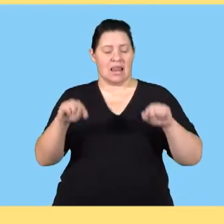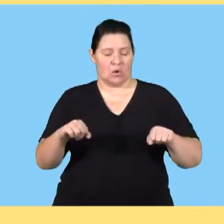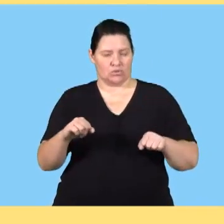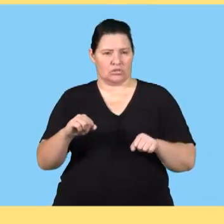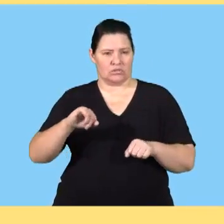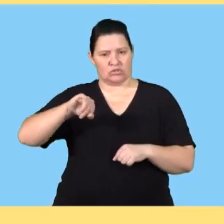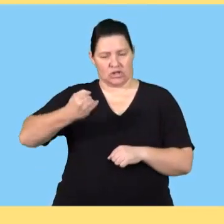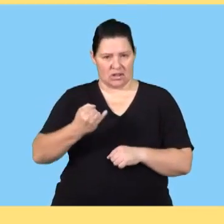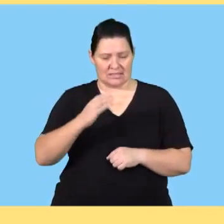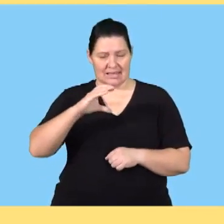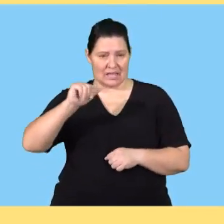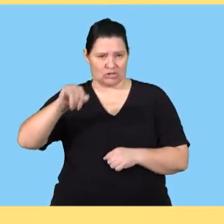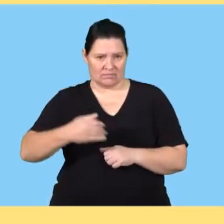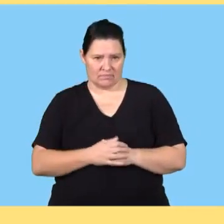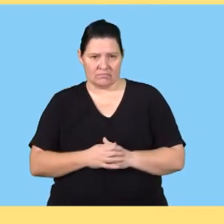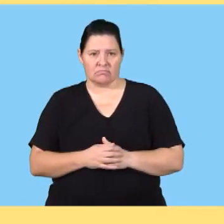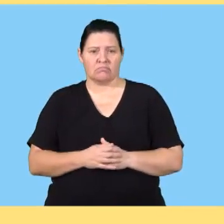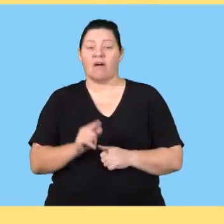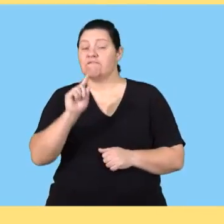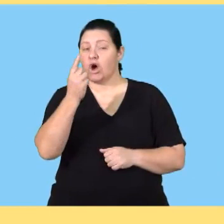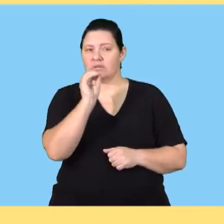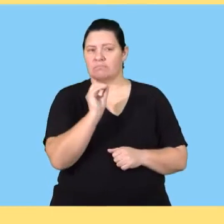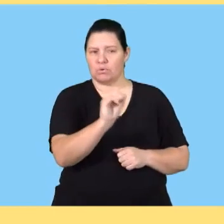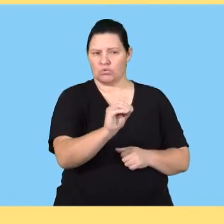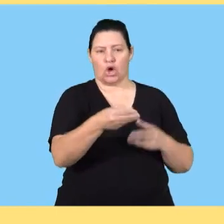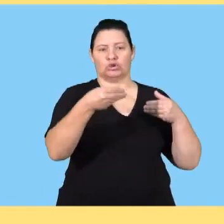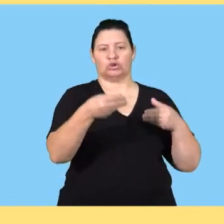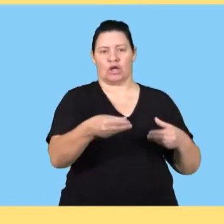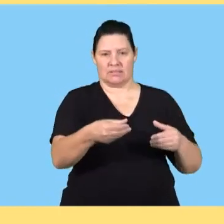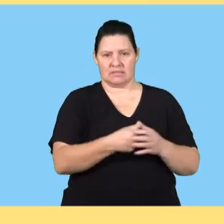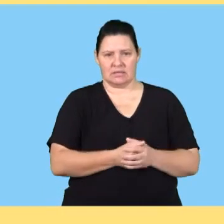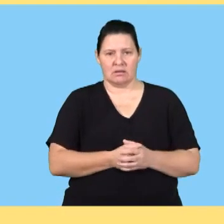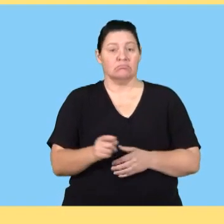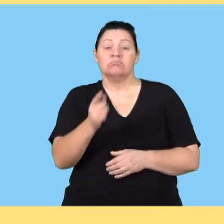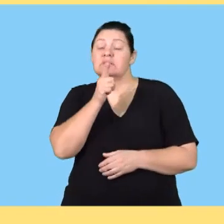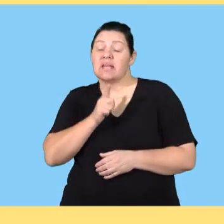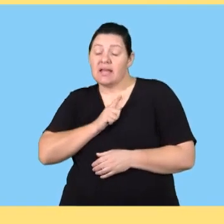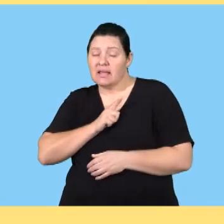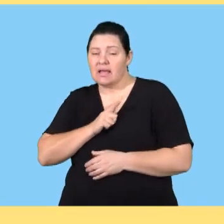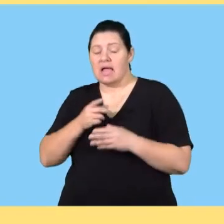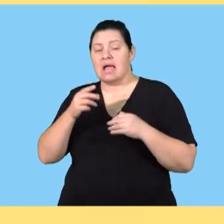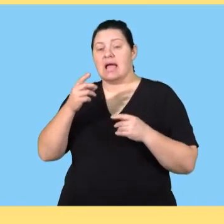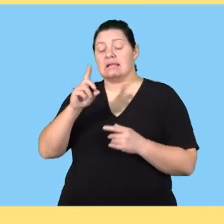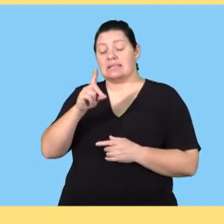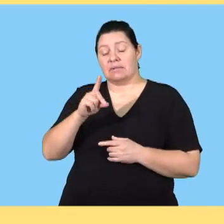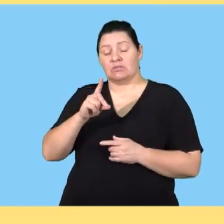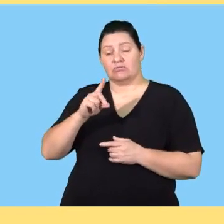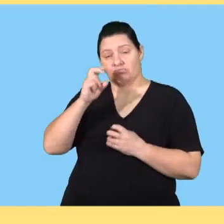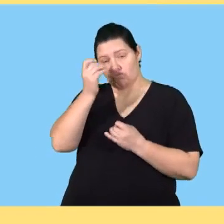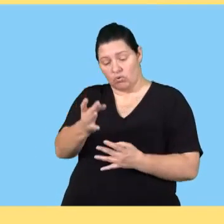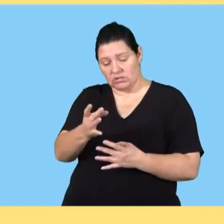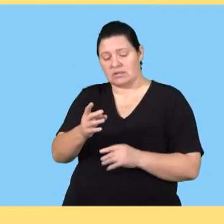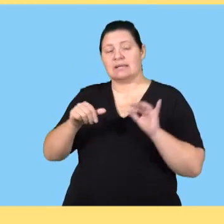Allowances journal. So the first thing that we record is the document. Here we're told it's a debit note